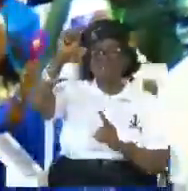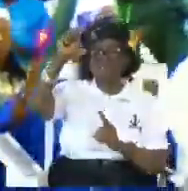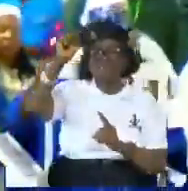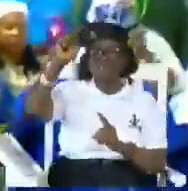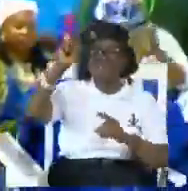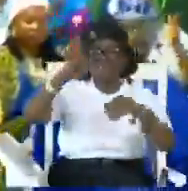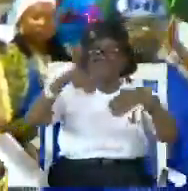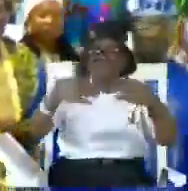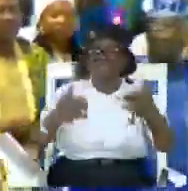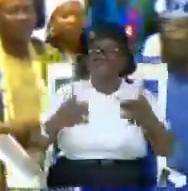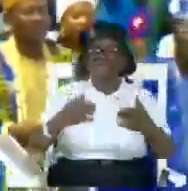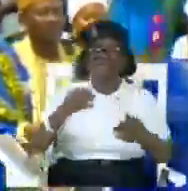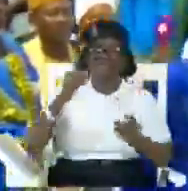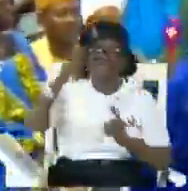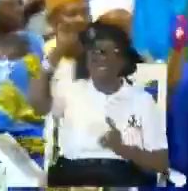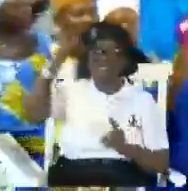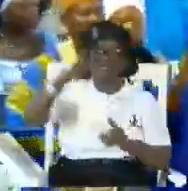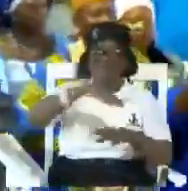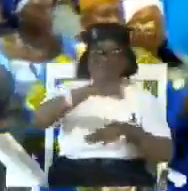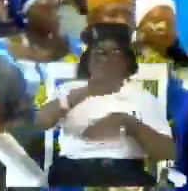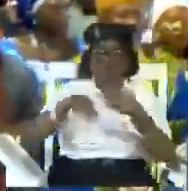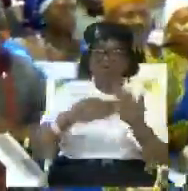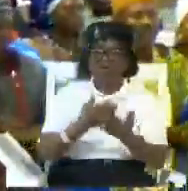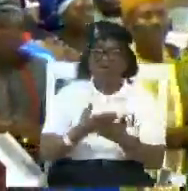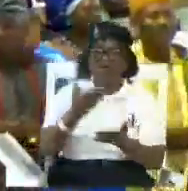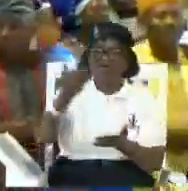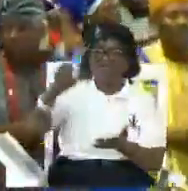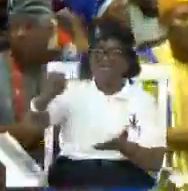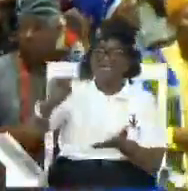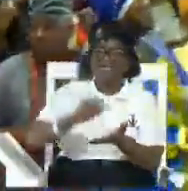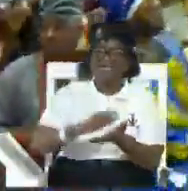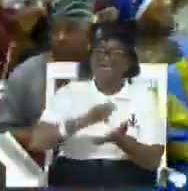Give Him all the glory, give Him all the honor,